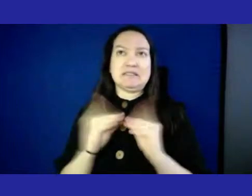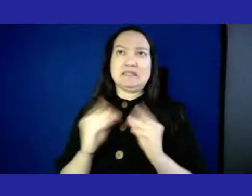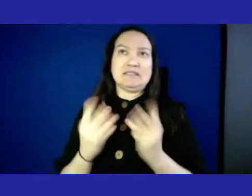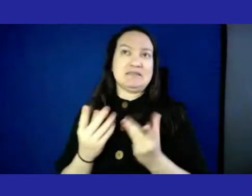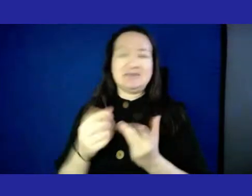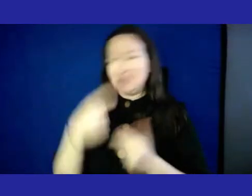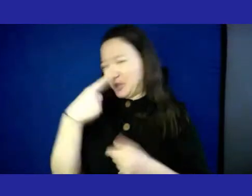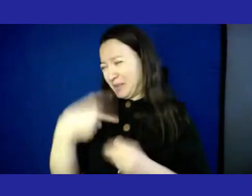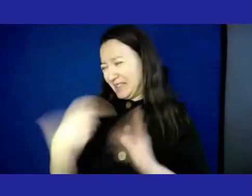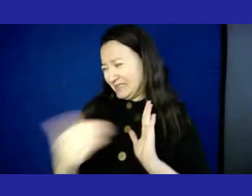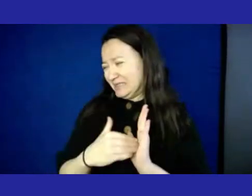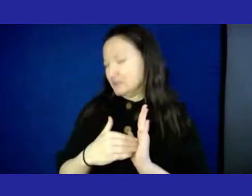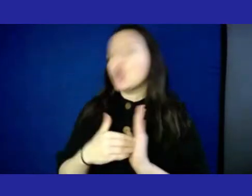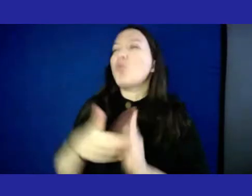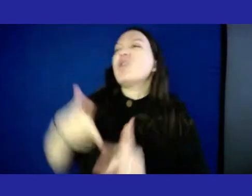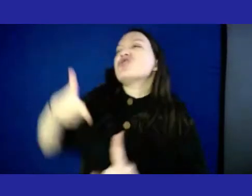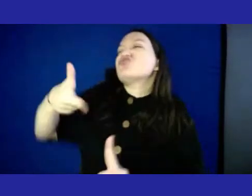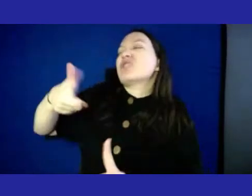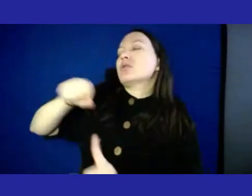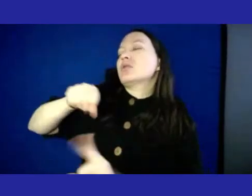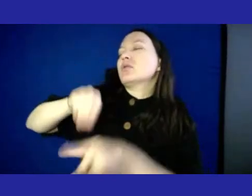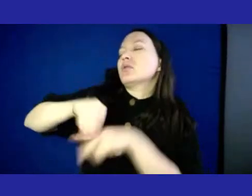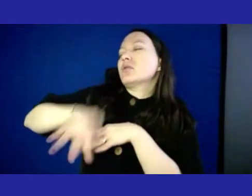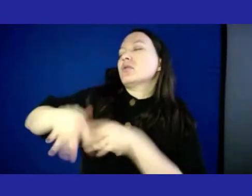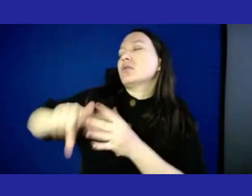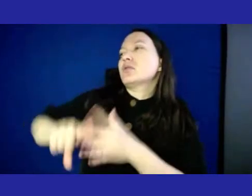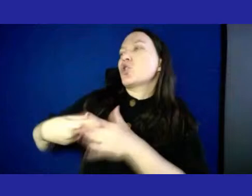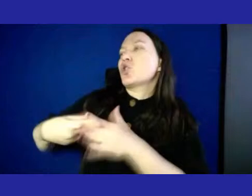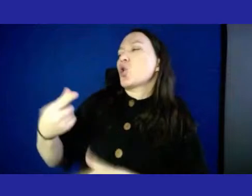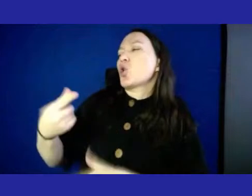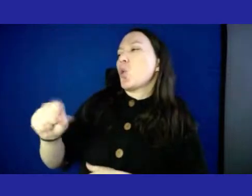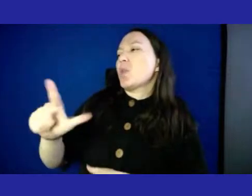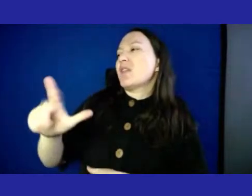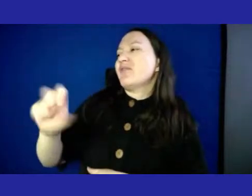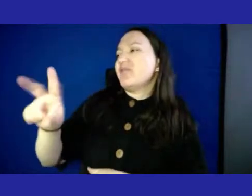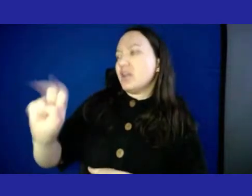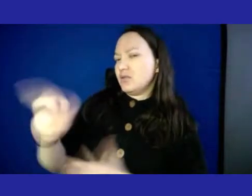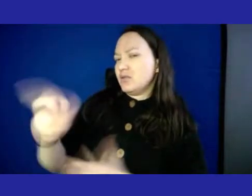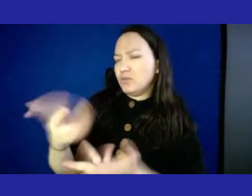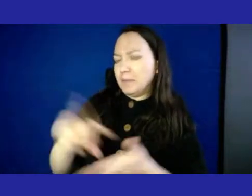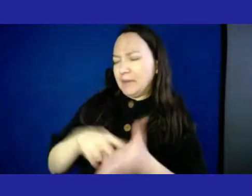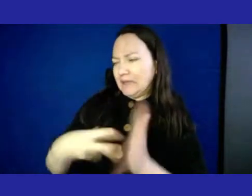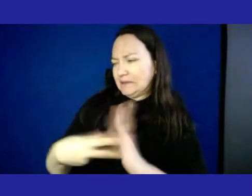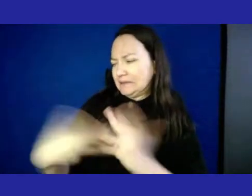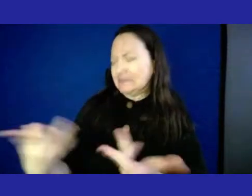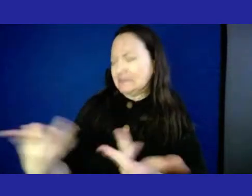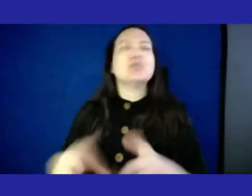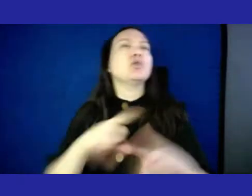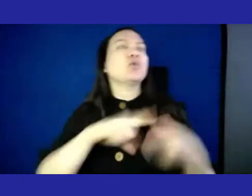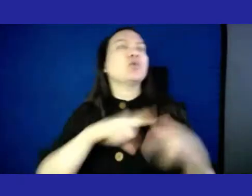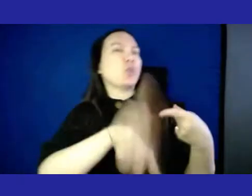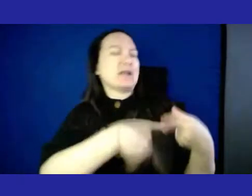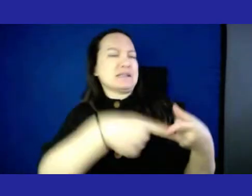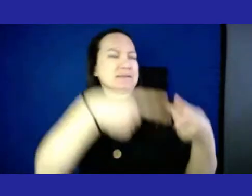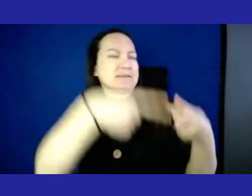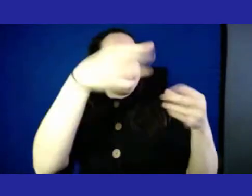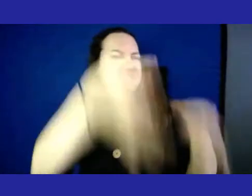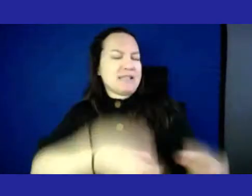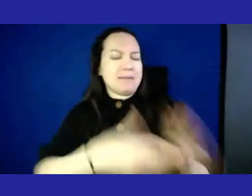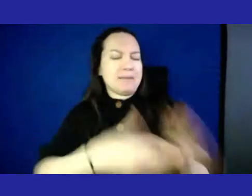just, what triggers go live? Who triggers go live? And then when is decided something is